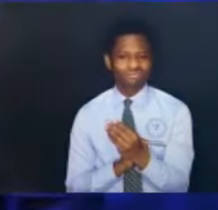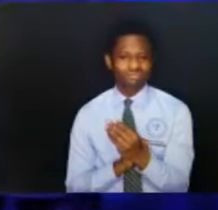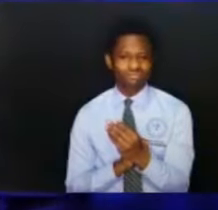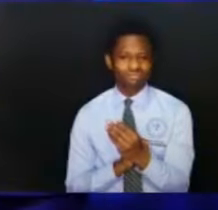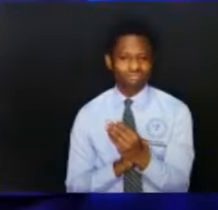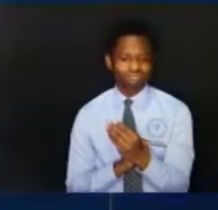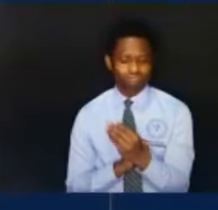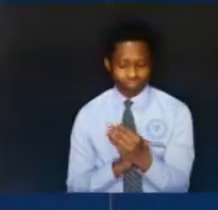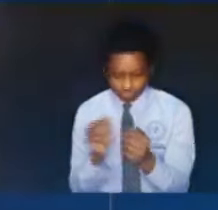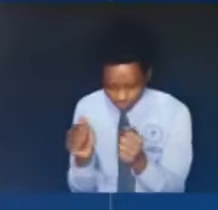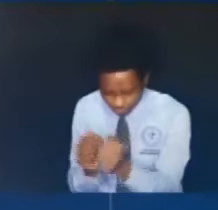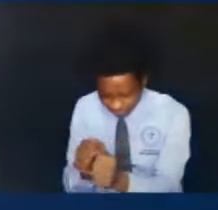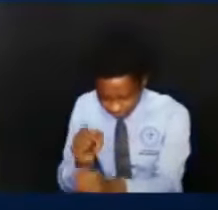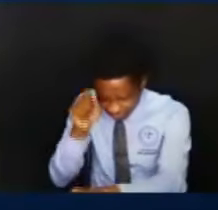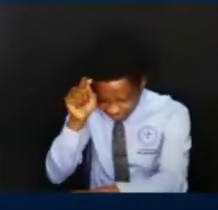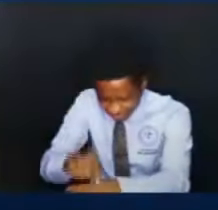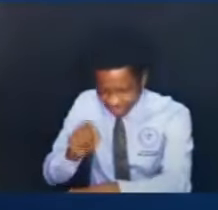in respect to